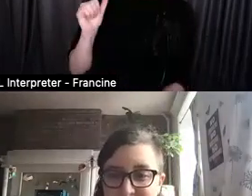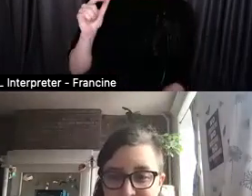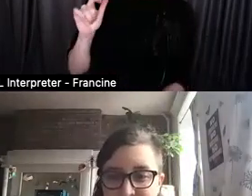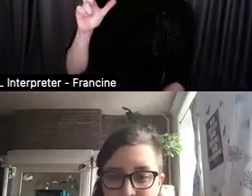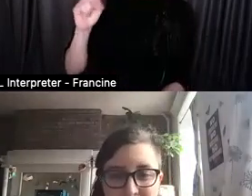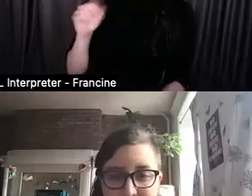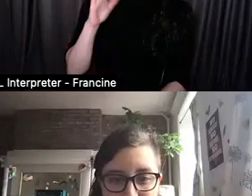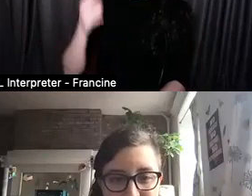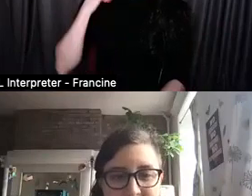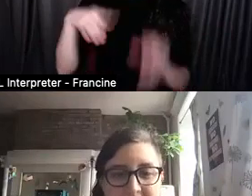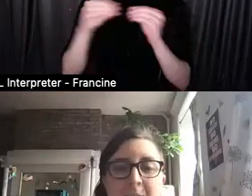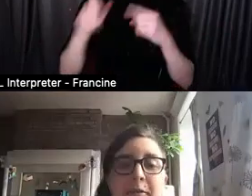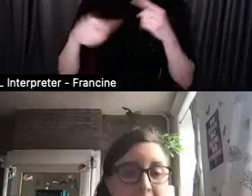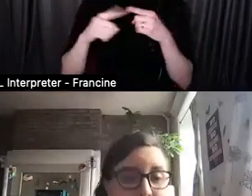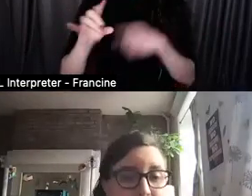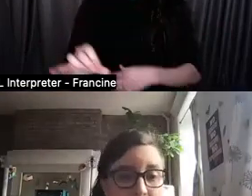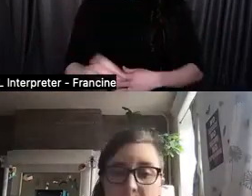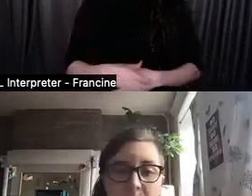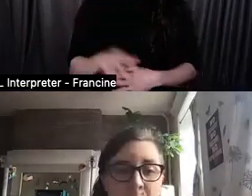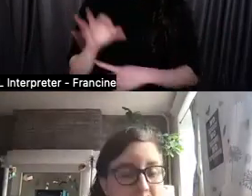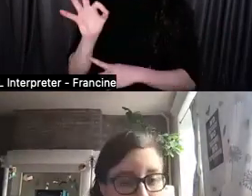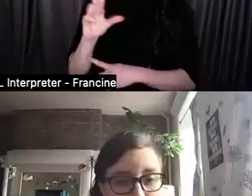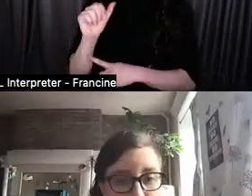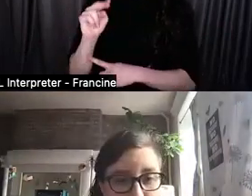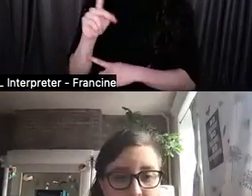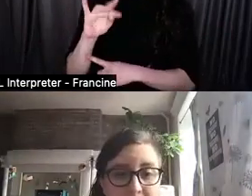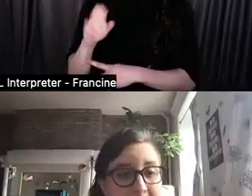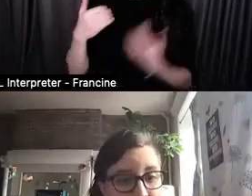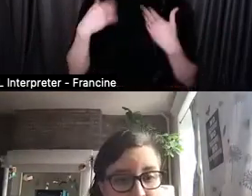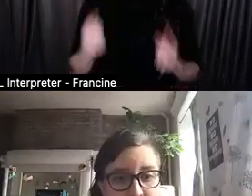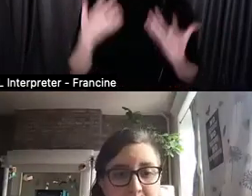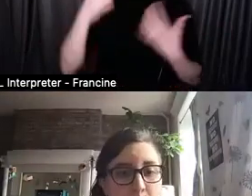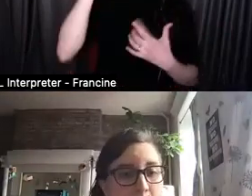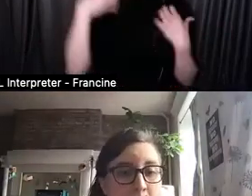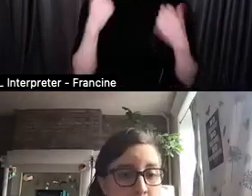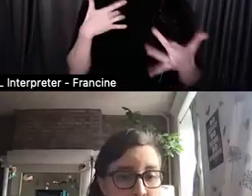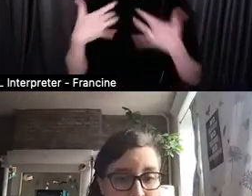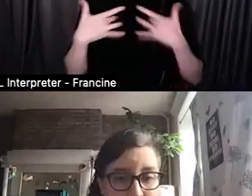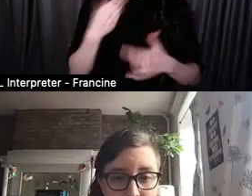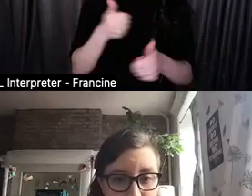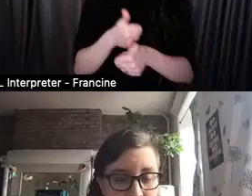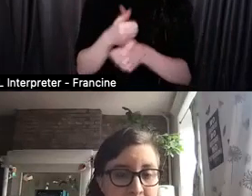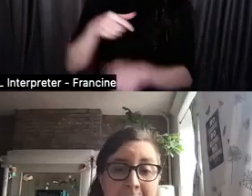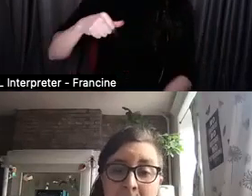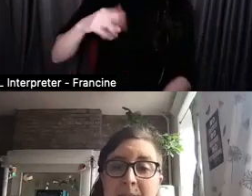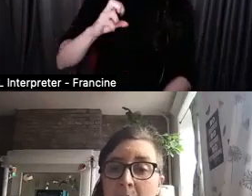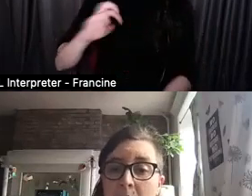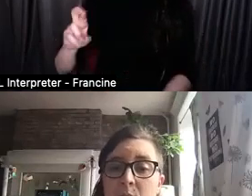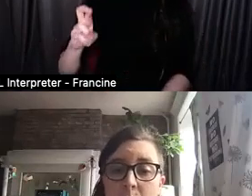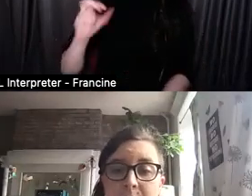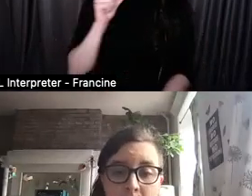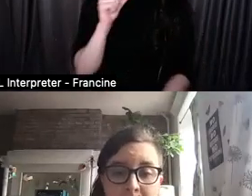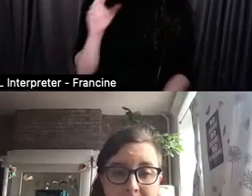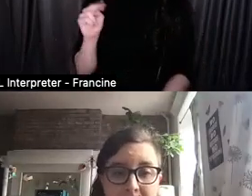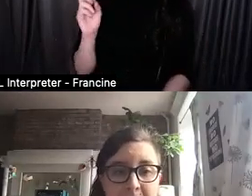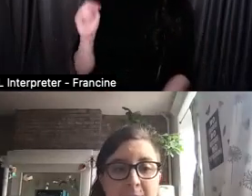going to be hearing more about. Frankie lives with multiple mental health concerns and is queer and non-binary trans, and themselves